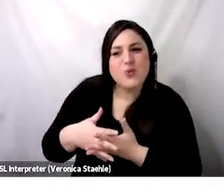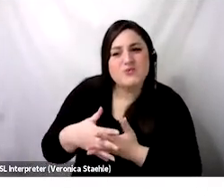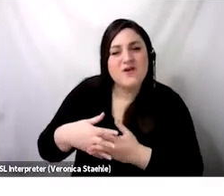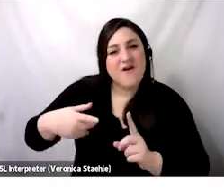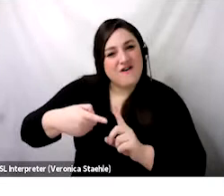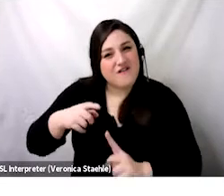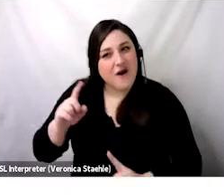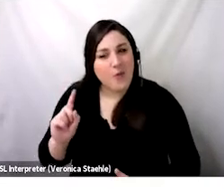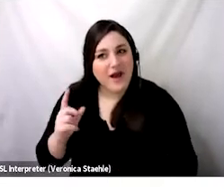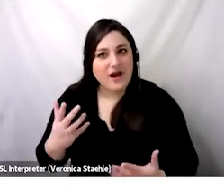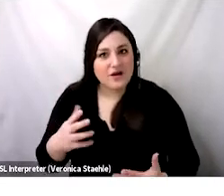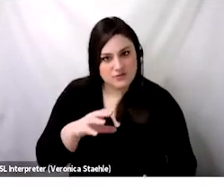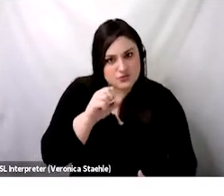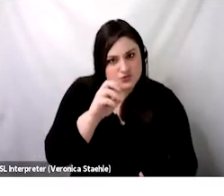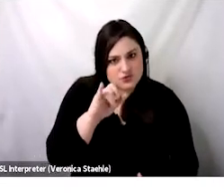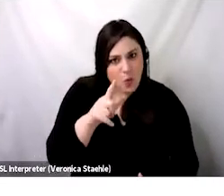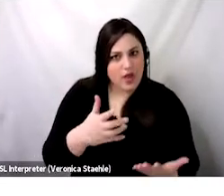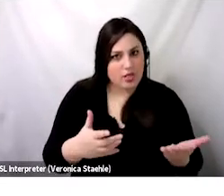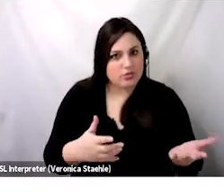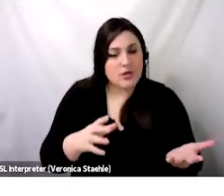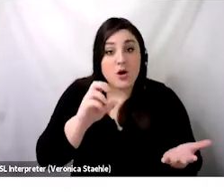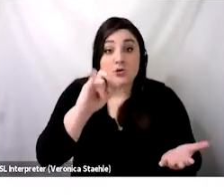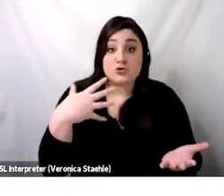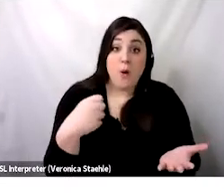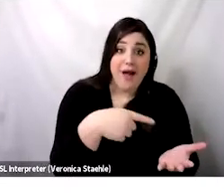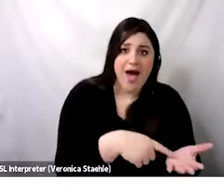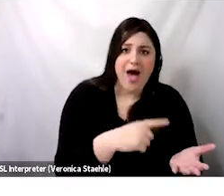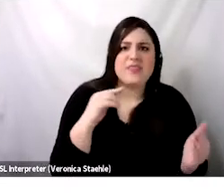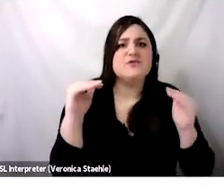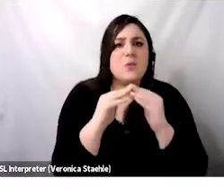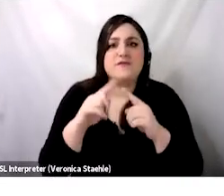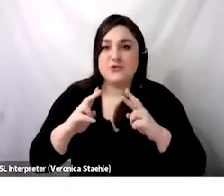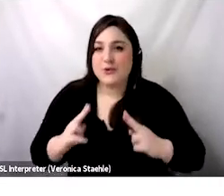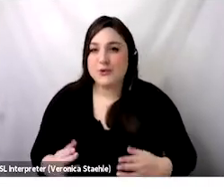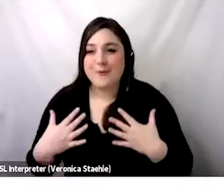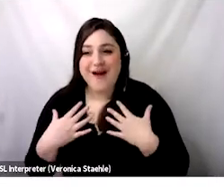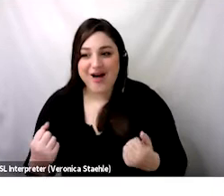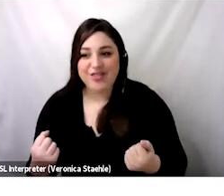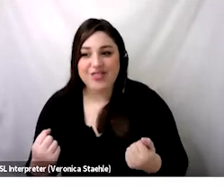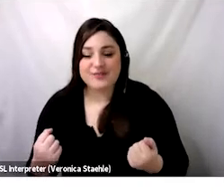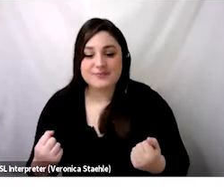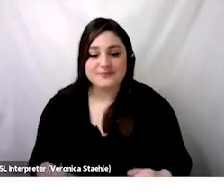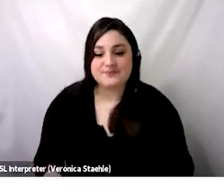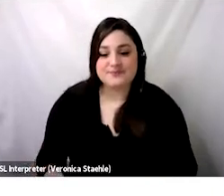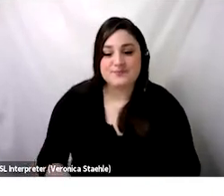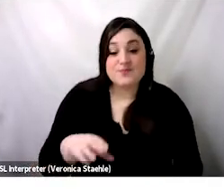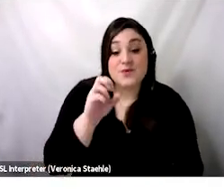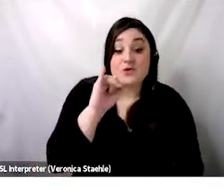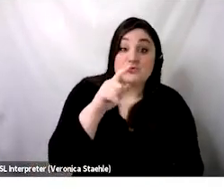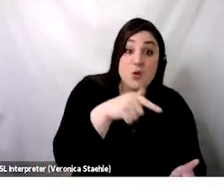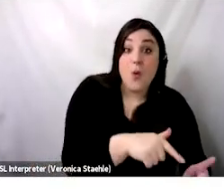health is human health. Soil is not dirt, even though people have a tendency to interchange the